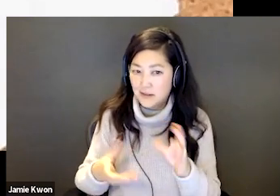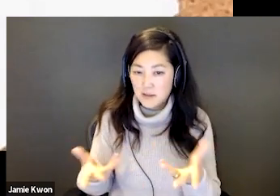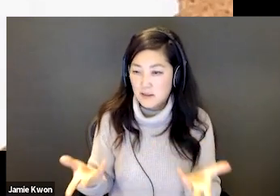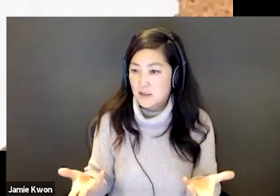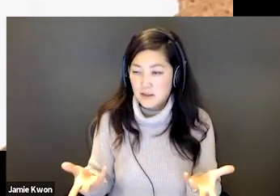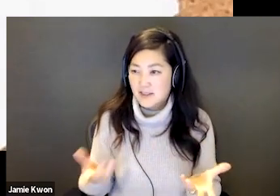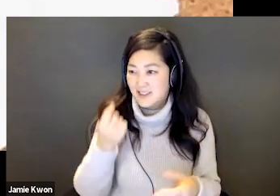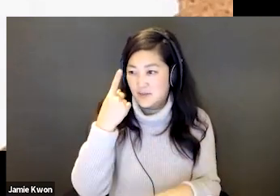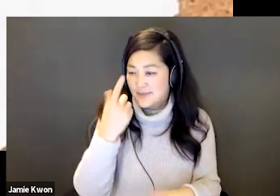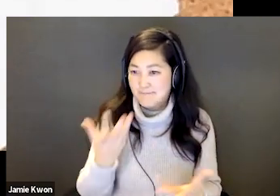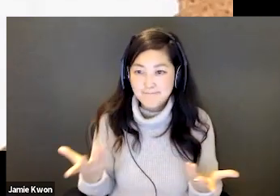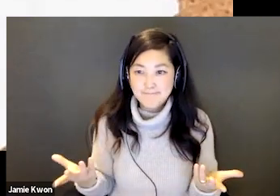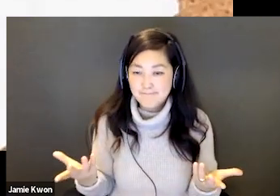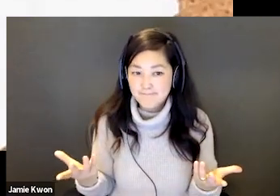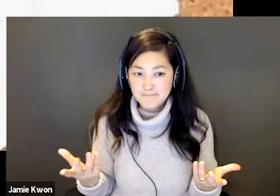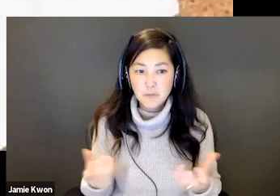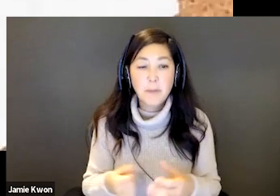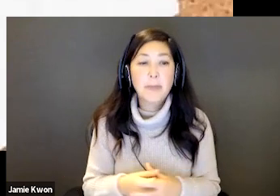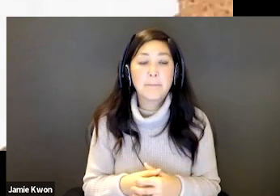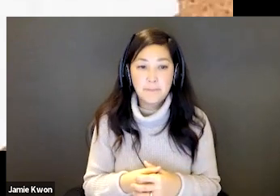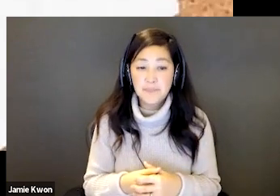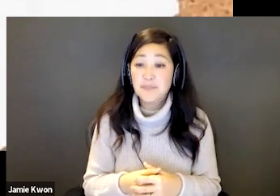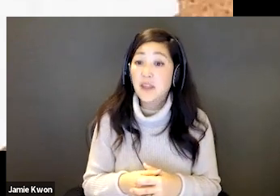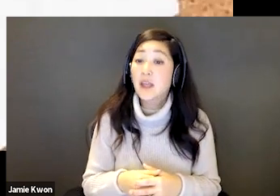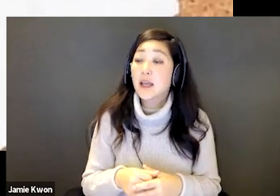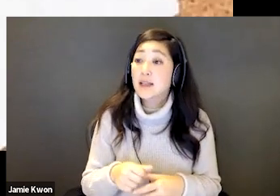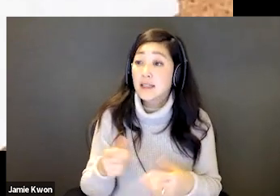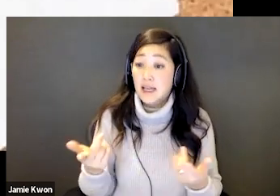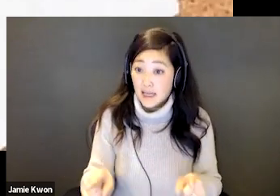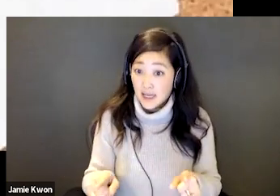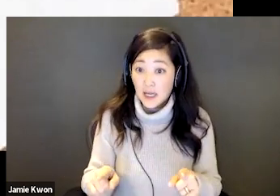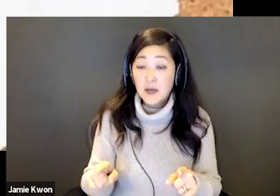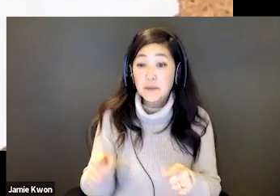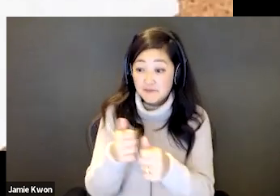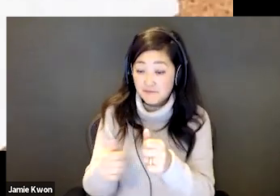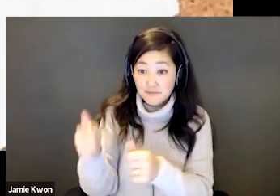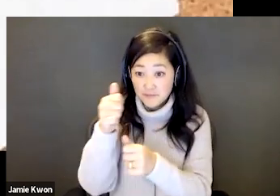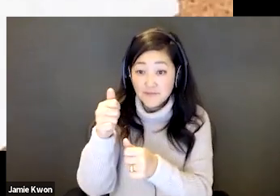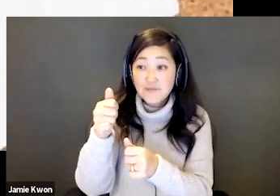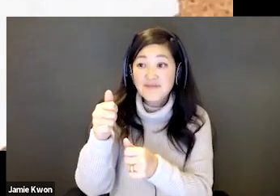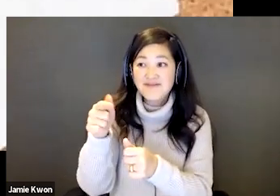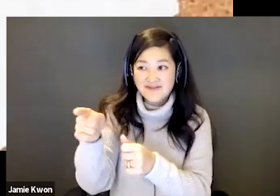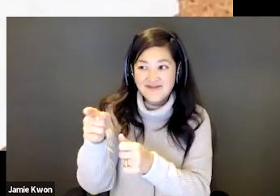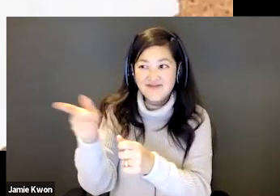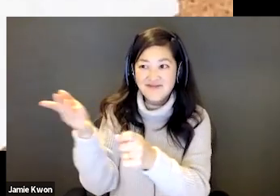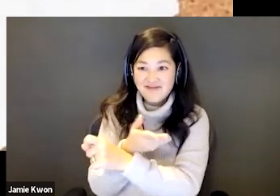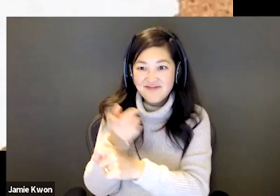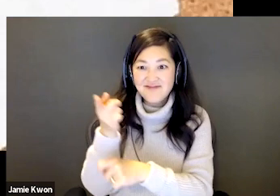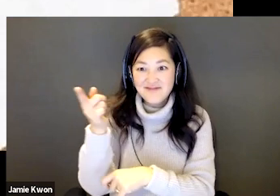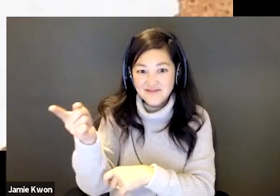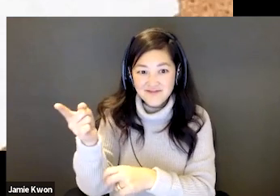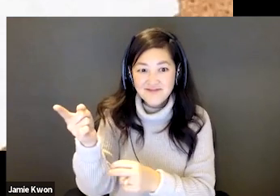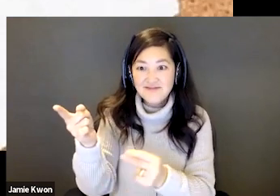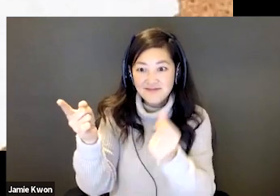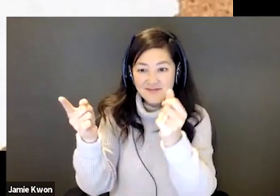direction. And then the executive director I worked well with was abruptly terminated. In